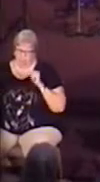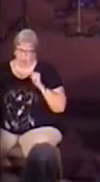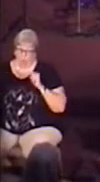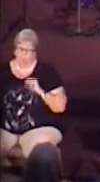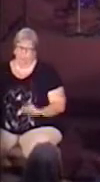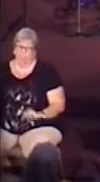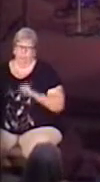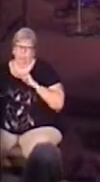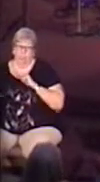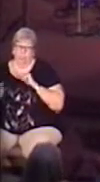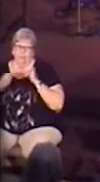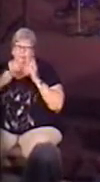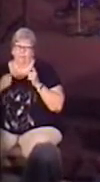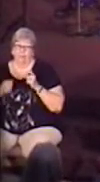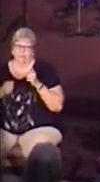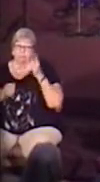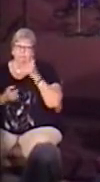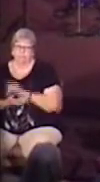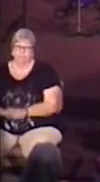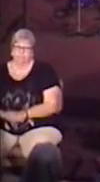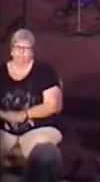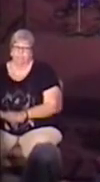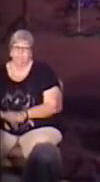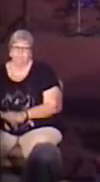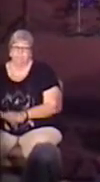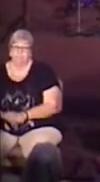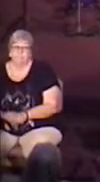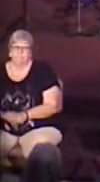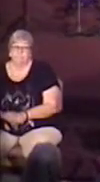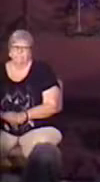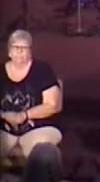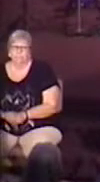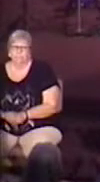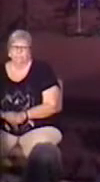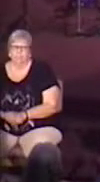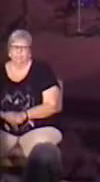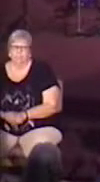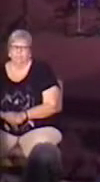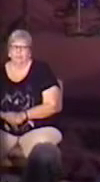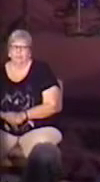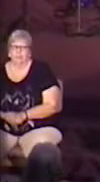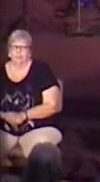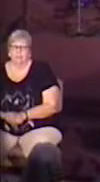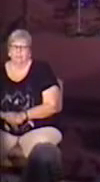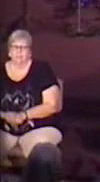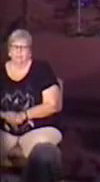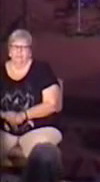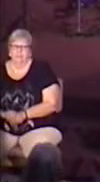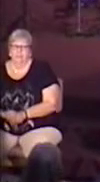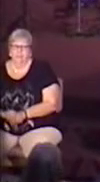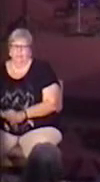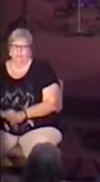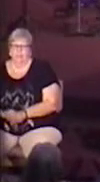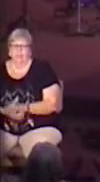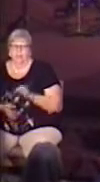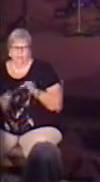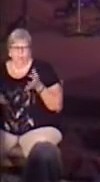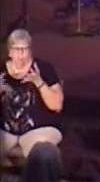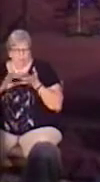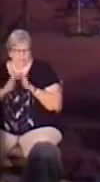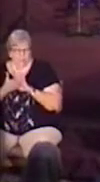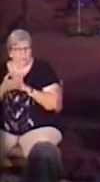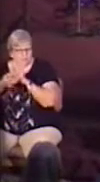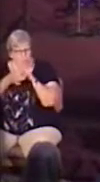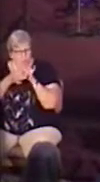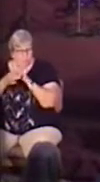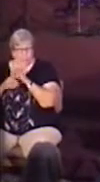gives grace to the humble. And so if you can think of it like this, if we are a church that wants to move forward and we want to be unified and built